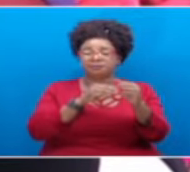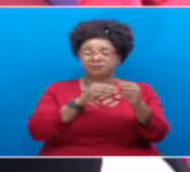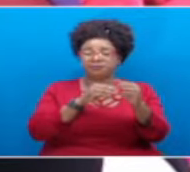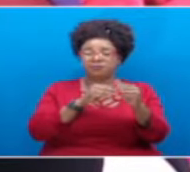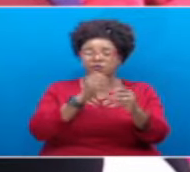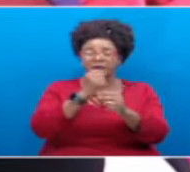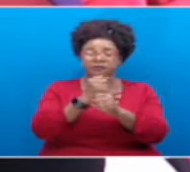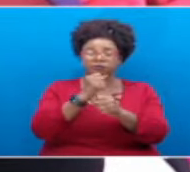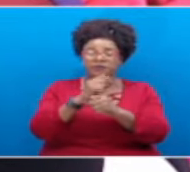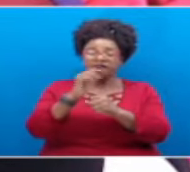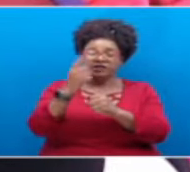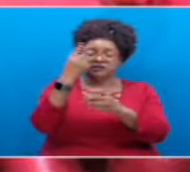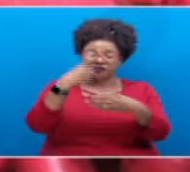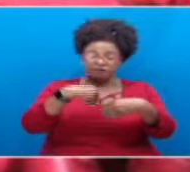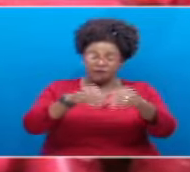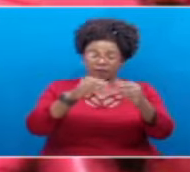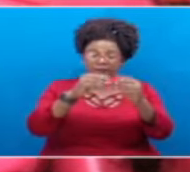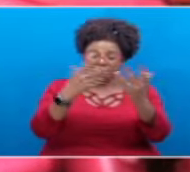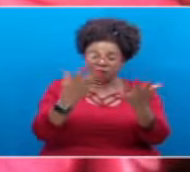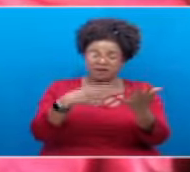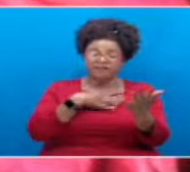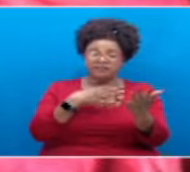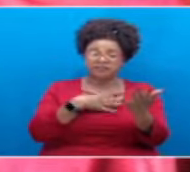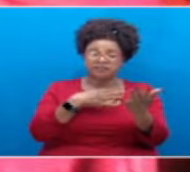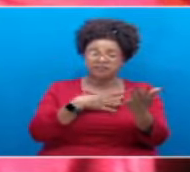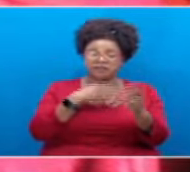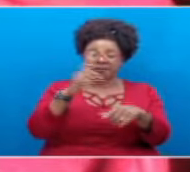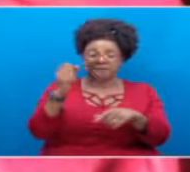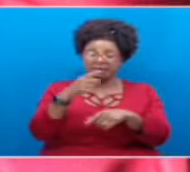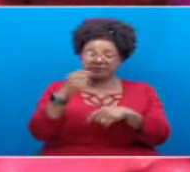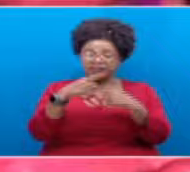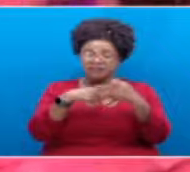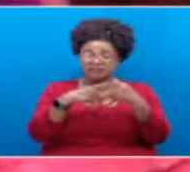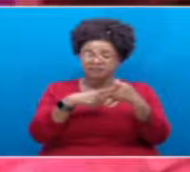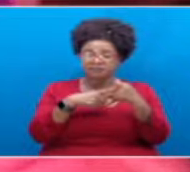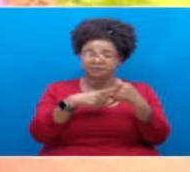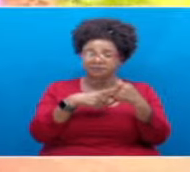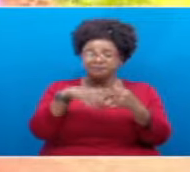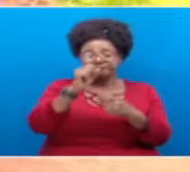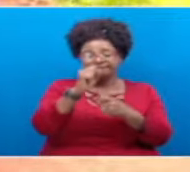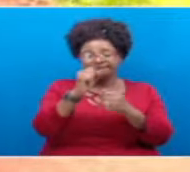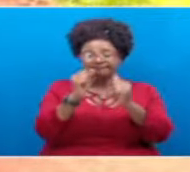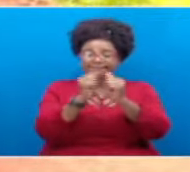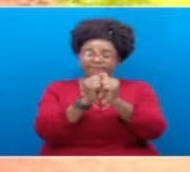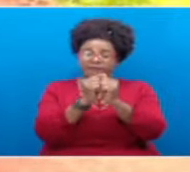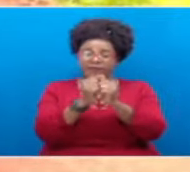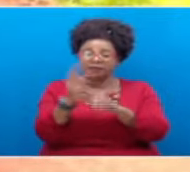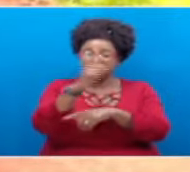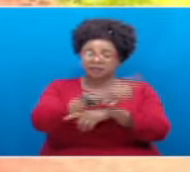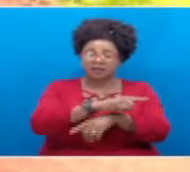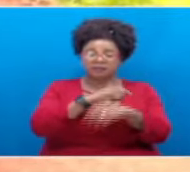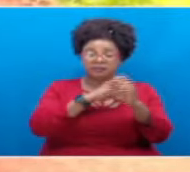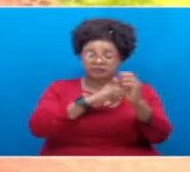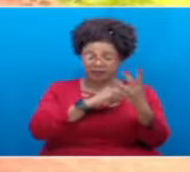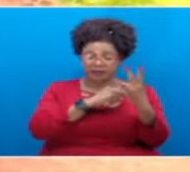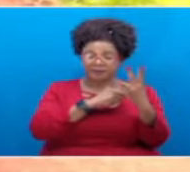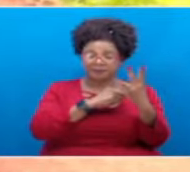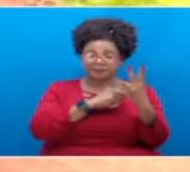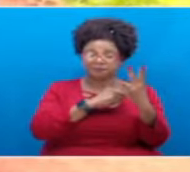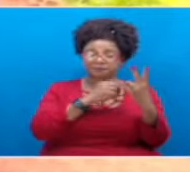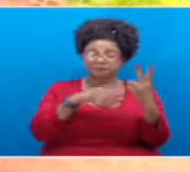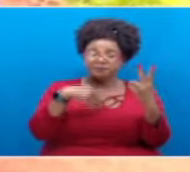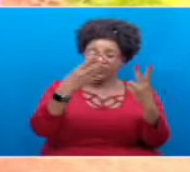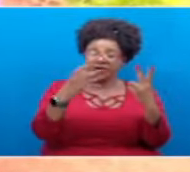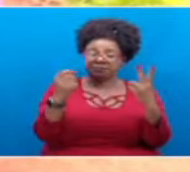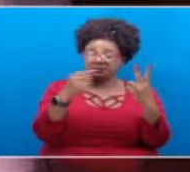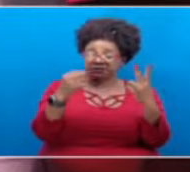first follow-up or the first home visit at 6 months, 5 to 10 days. The second vaccine is being given at 7